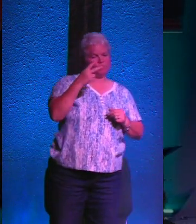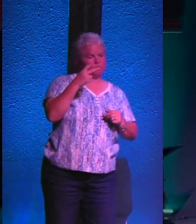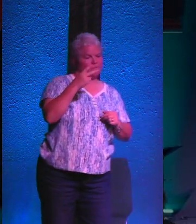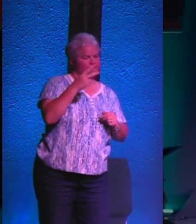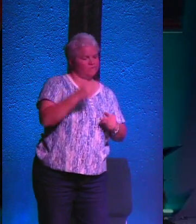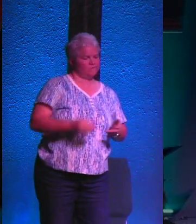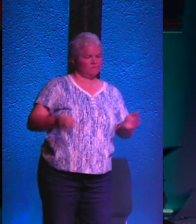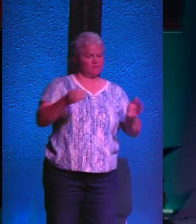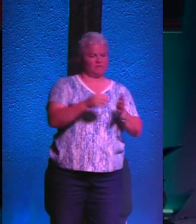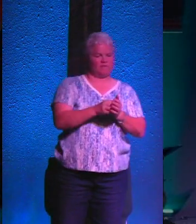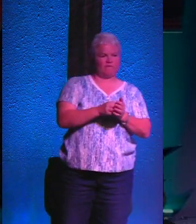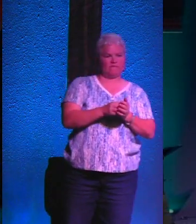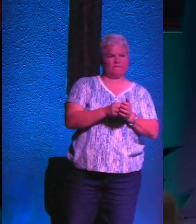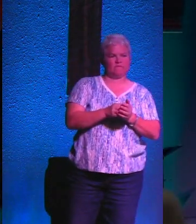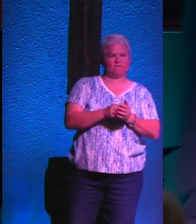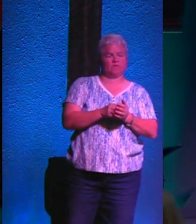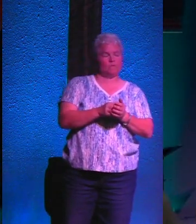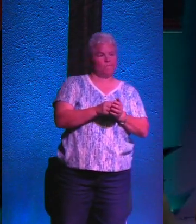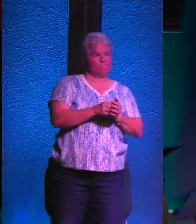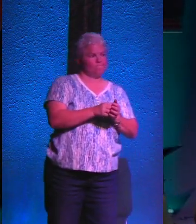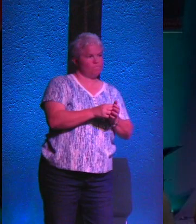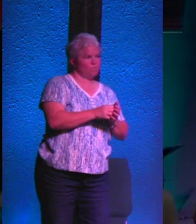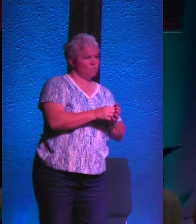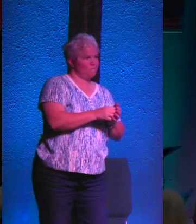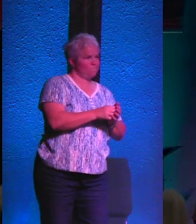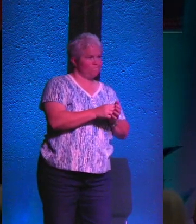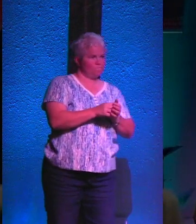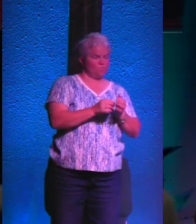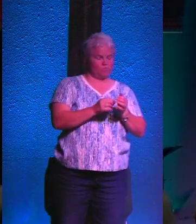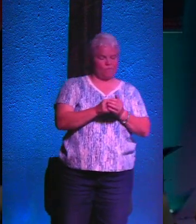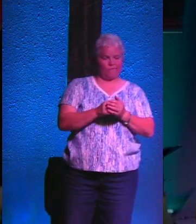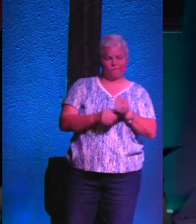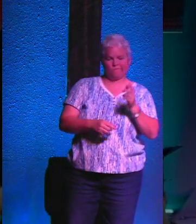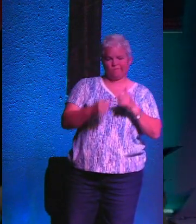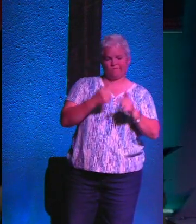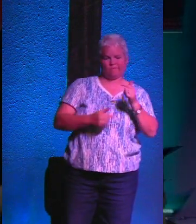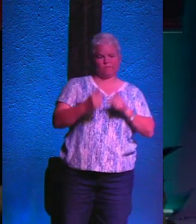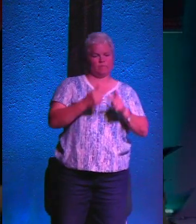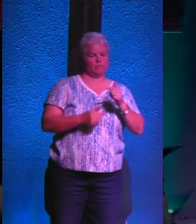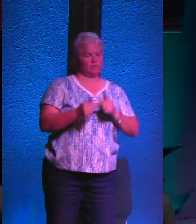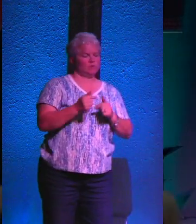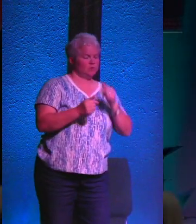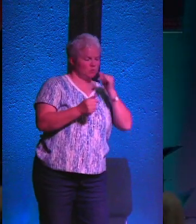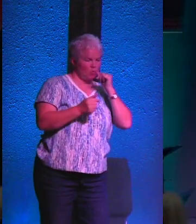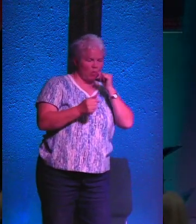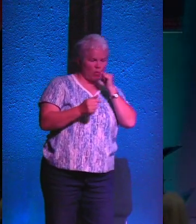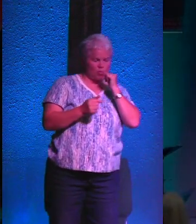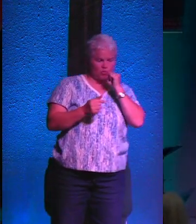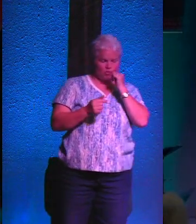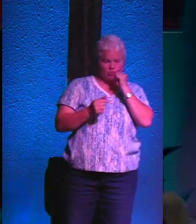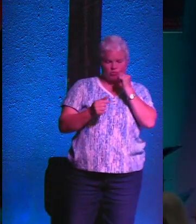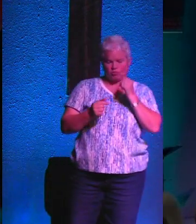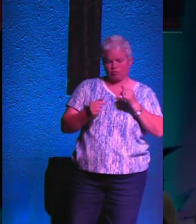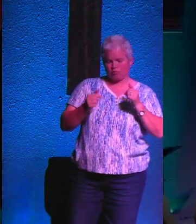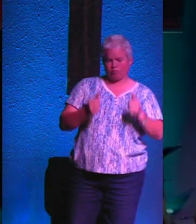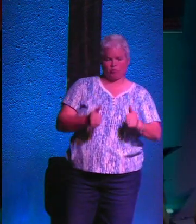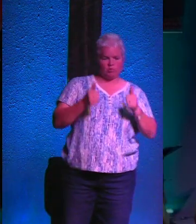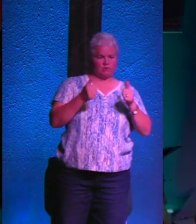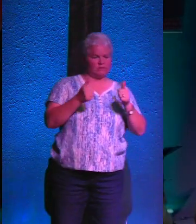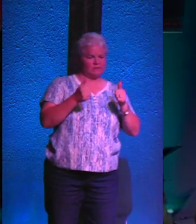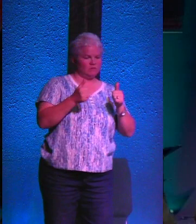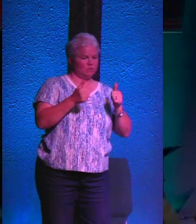seen again. And through that, you established your new covenant. By raising from the dead, you proved that